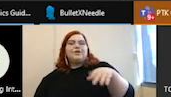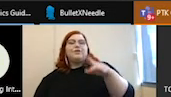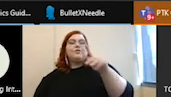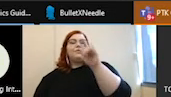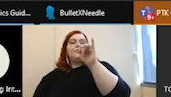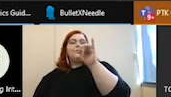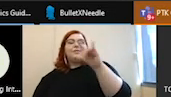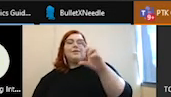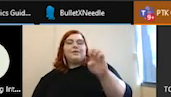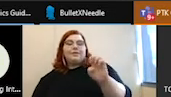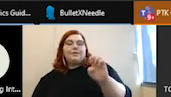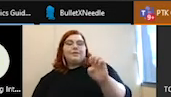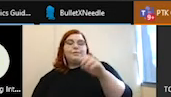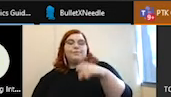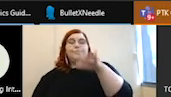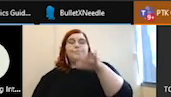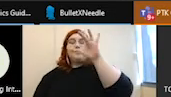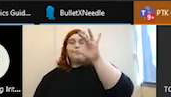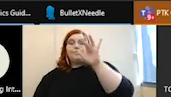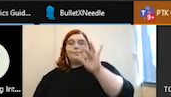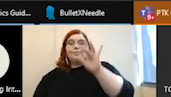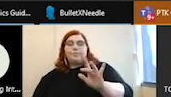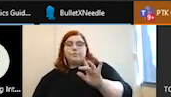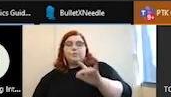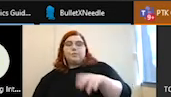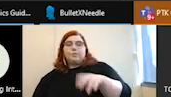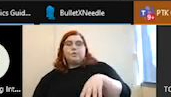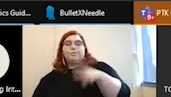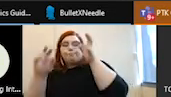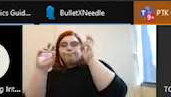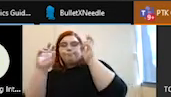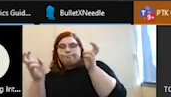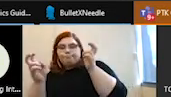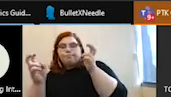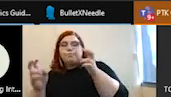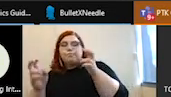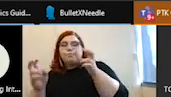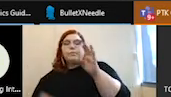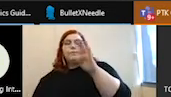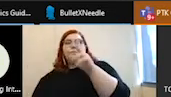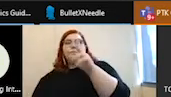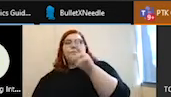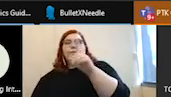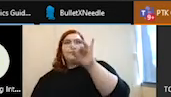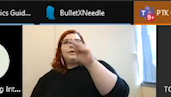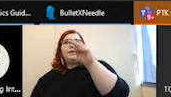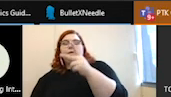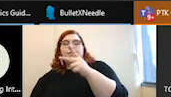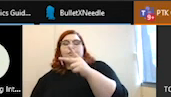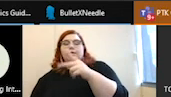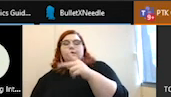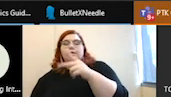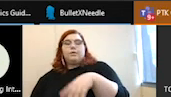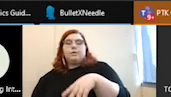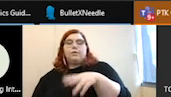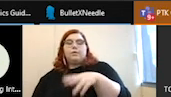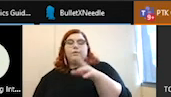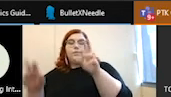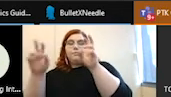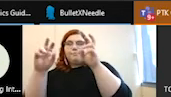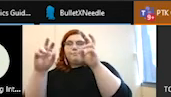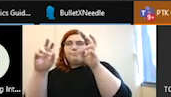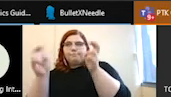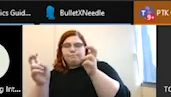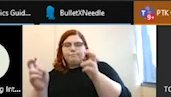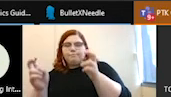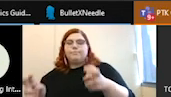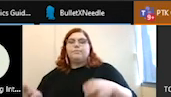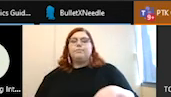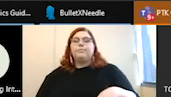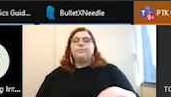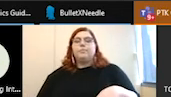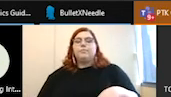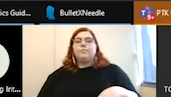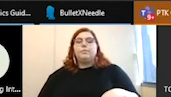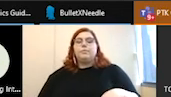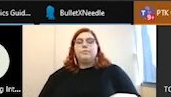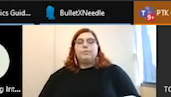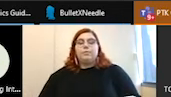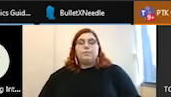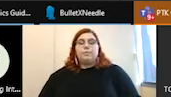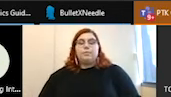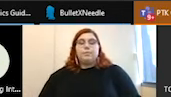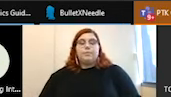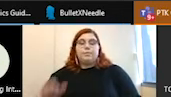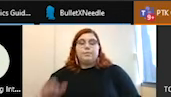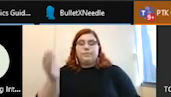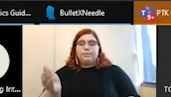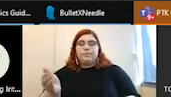colon quotation mark blink. You close the quotation mark, you close, and then the text that